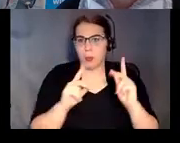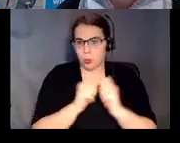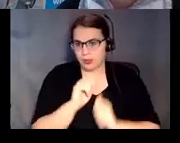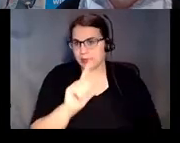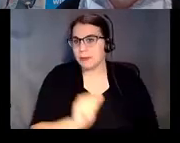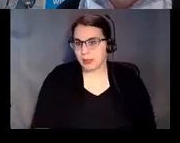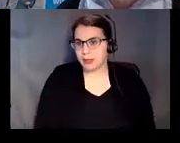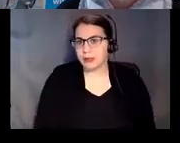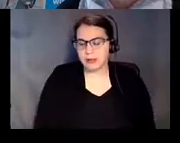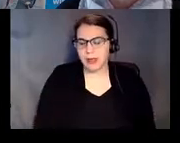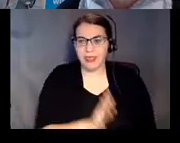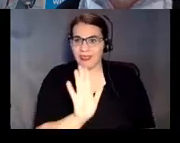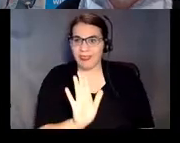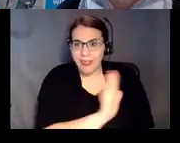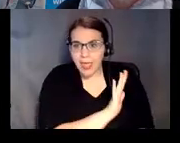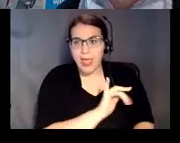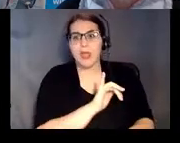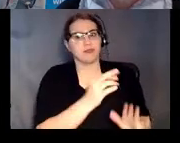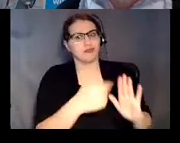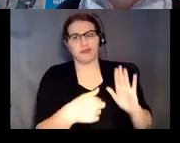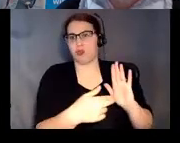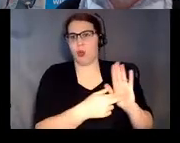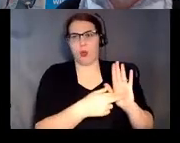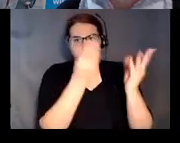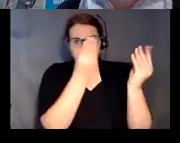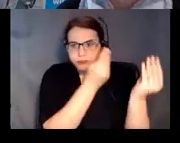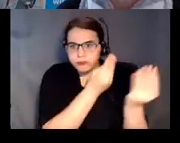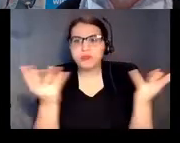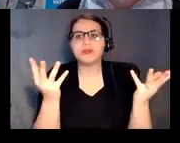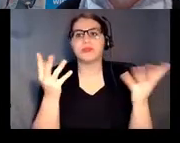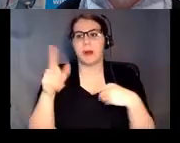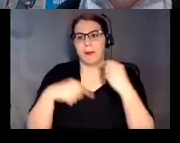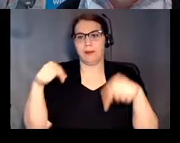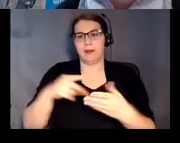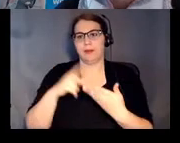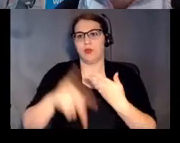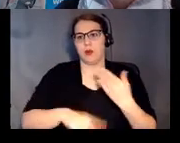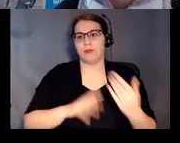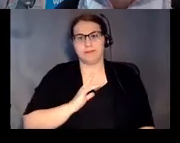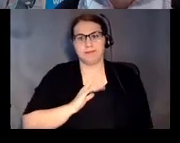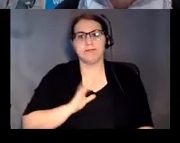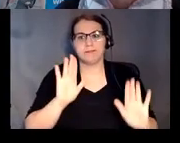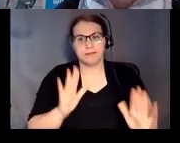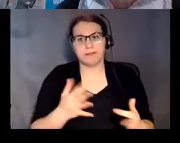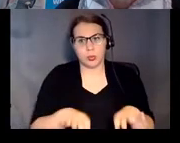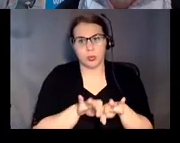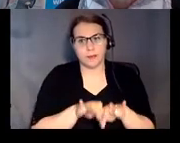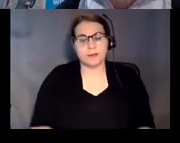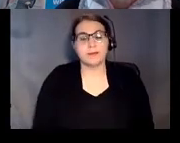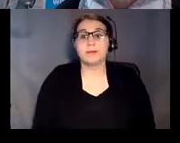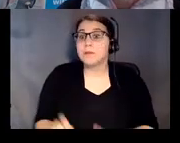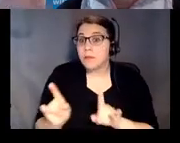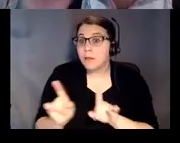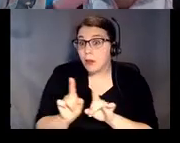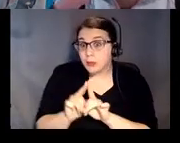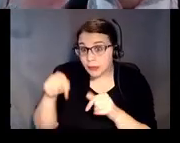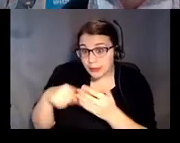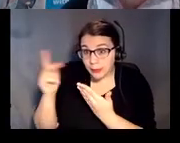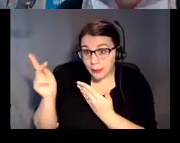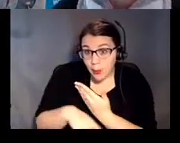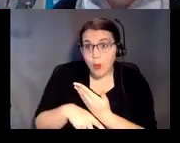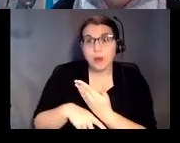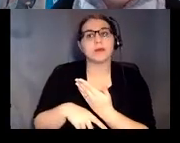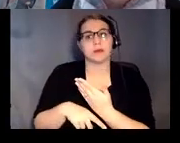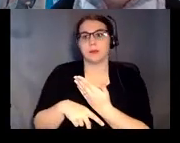role in informing individuals around the state about the program. And of course, the WVABLE program wouldn't be